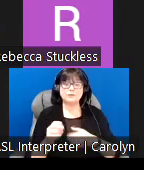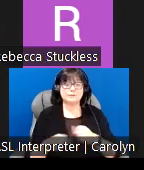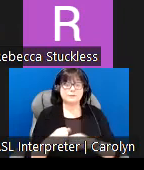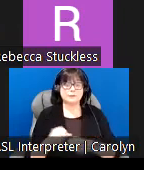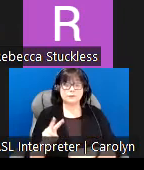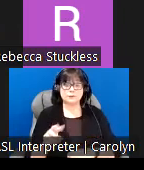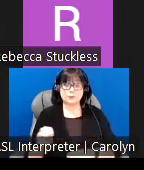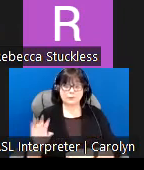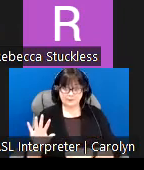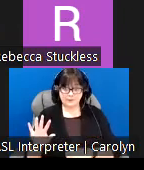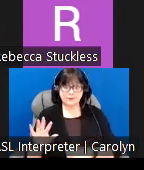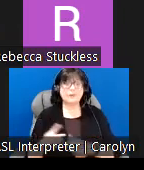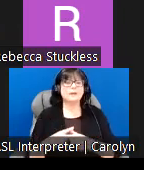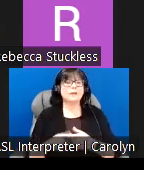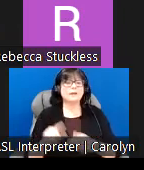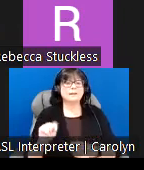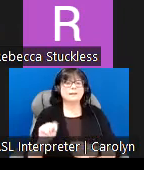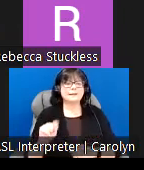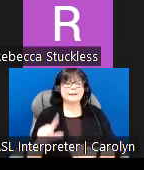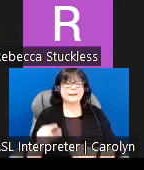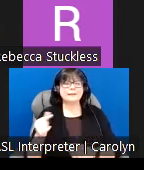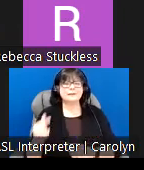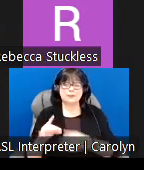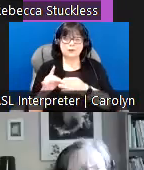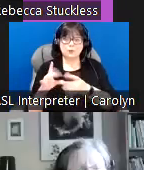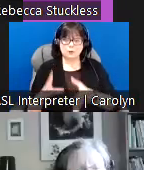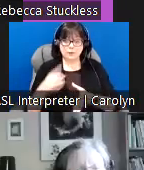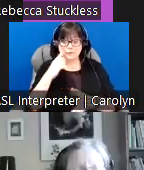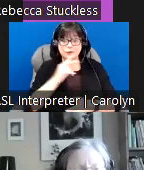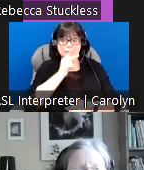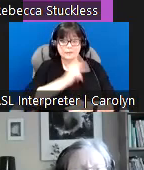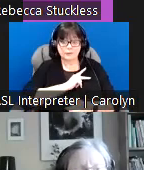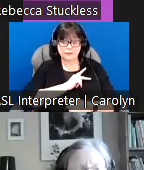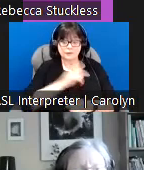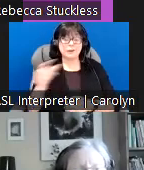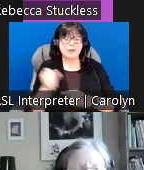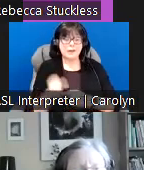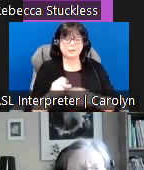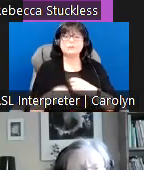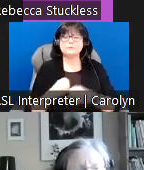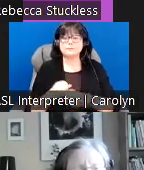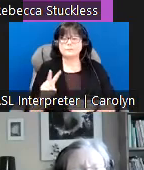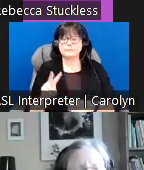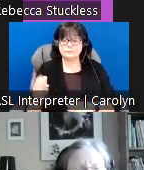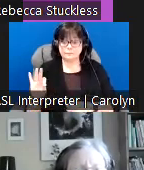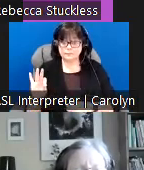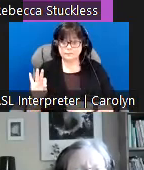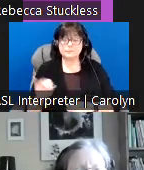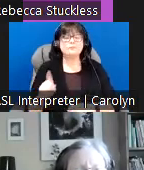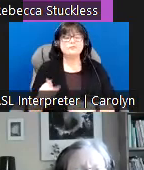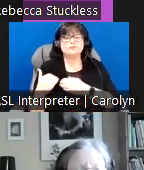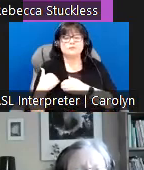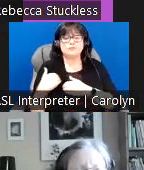hired as the TLG program coordinator for Kitchener in 2009. Her responsibilities include new student intake